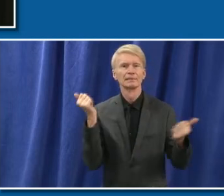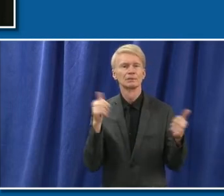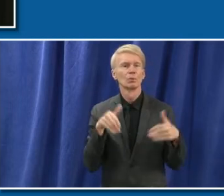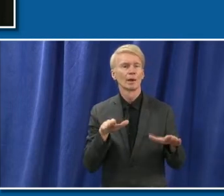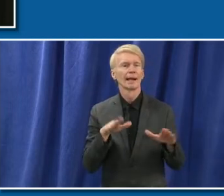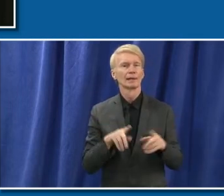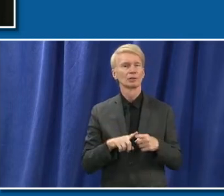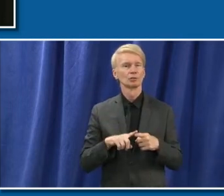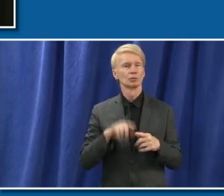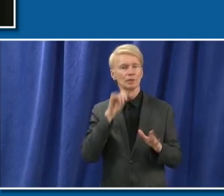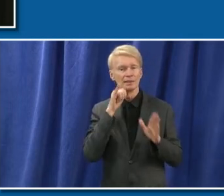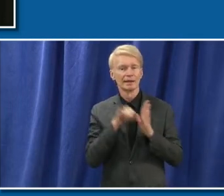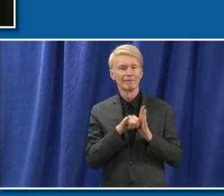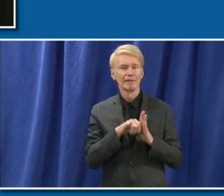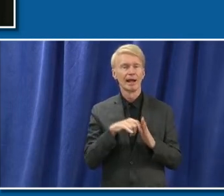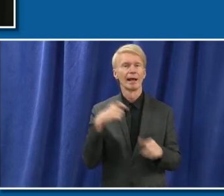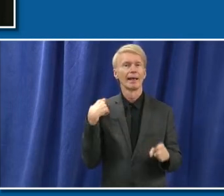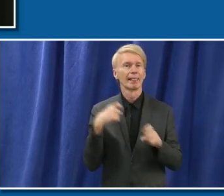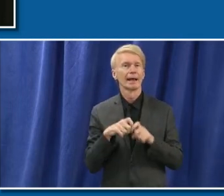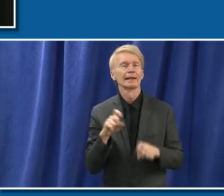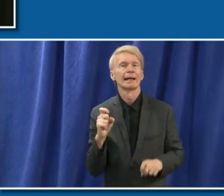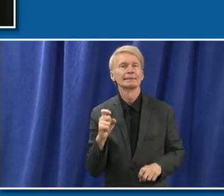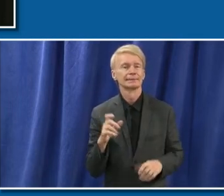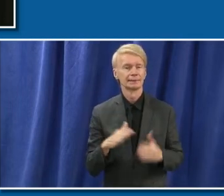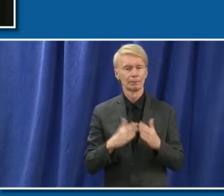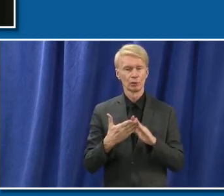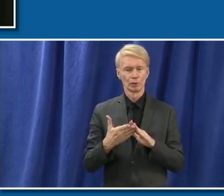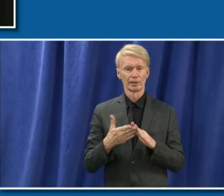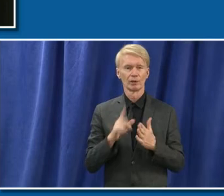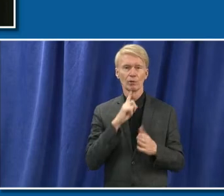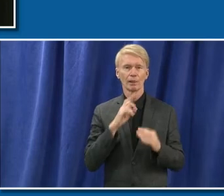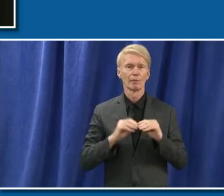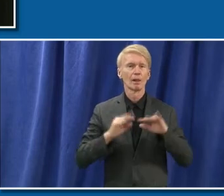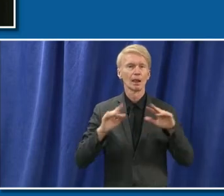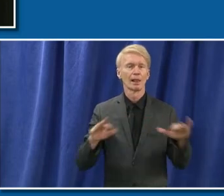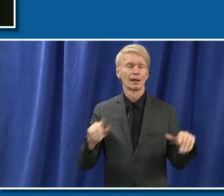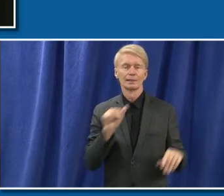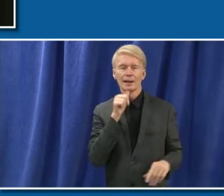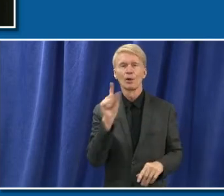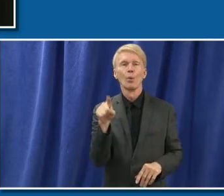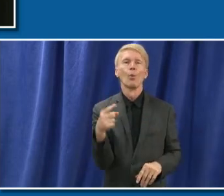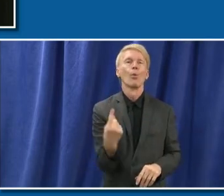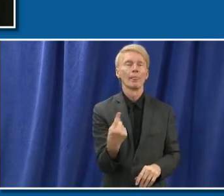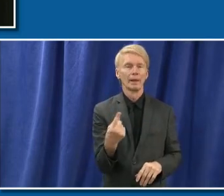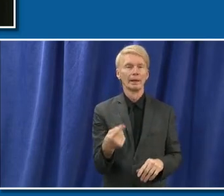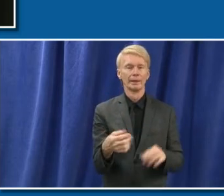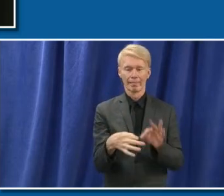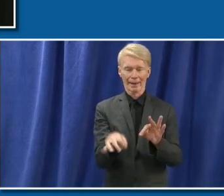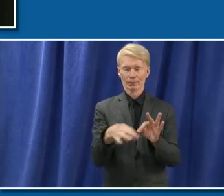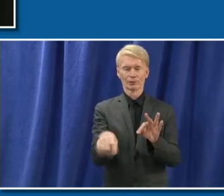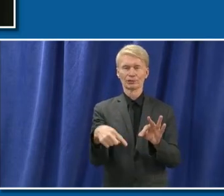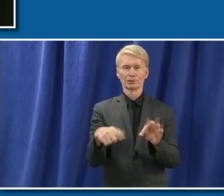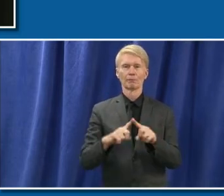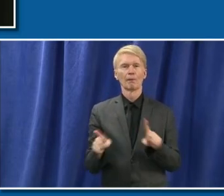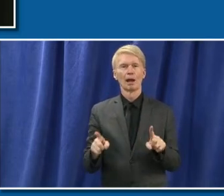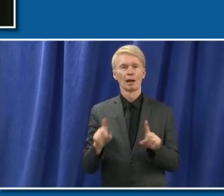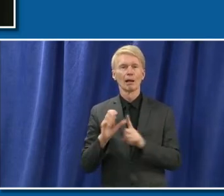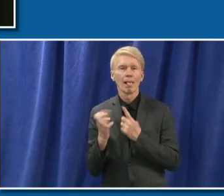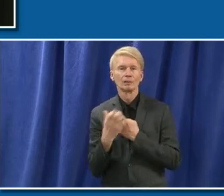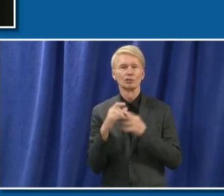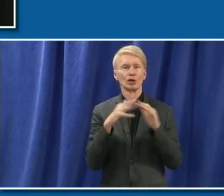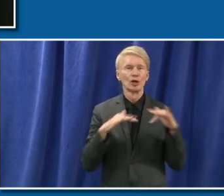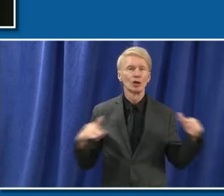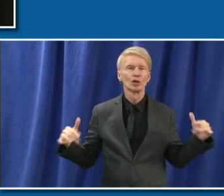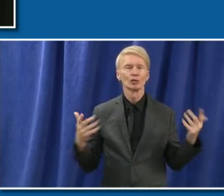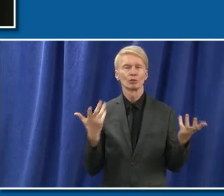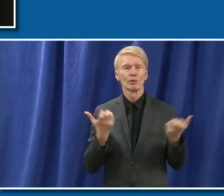needed in the Latinx community, for example, that goes far beyond just language. And it's not just that it's Latinx, but that's one example. We will also